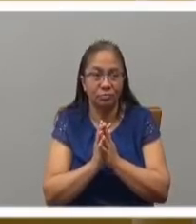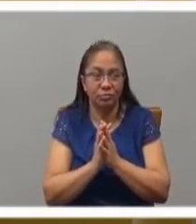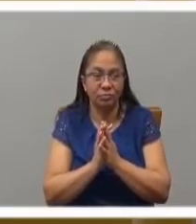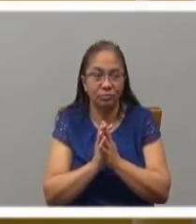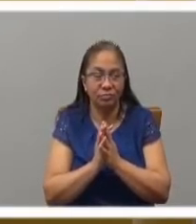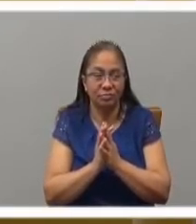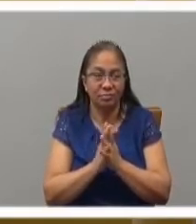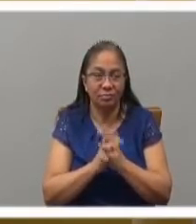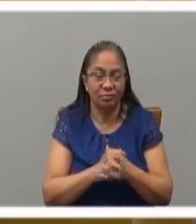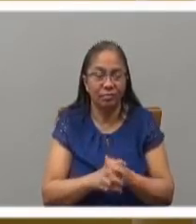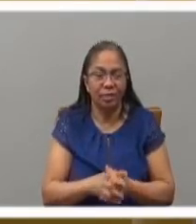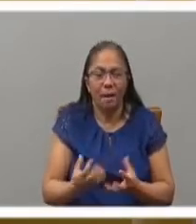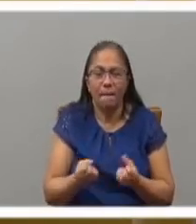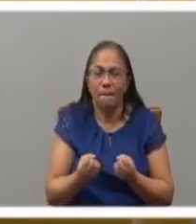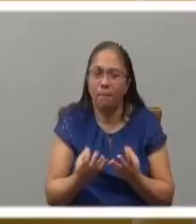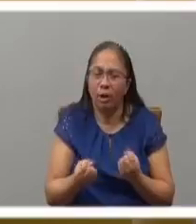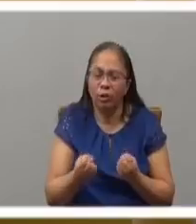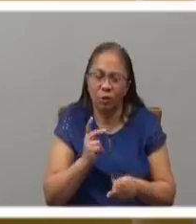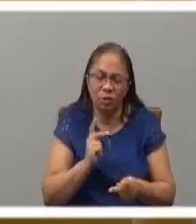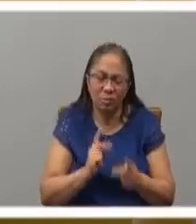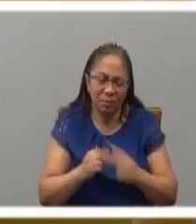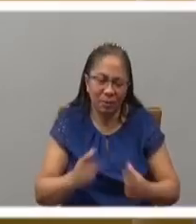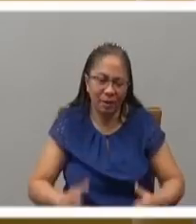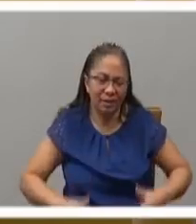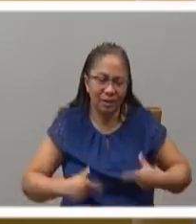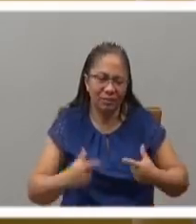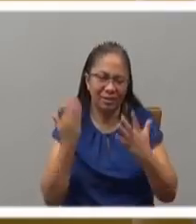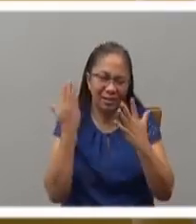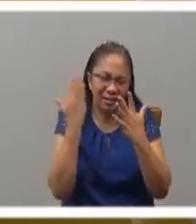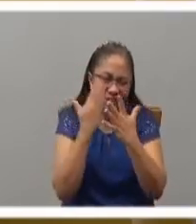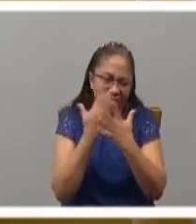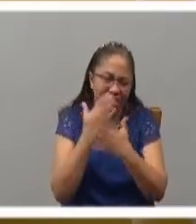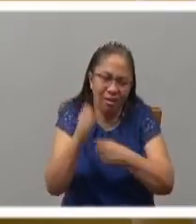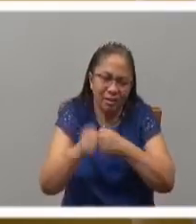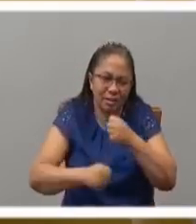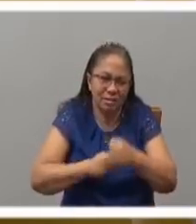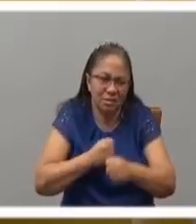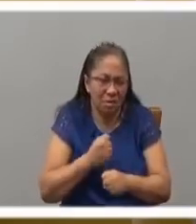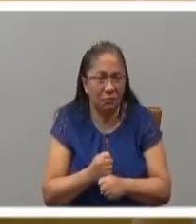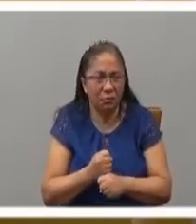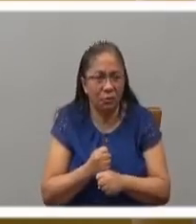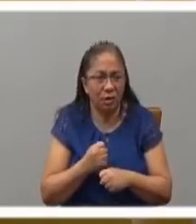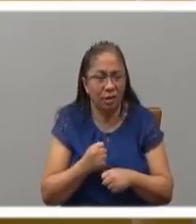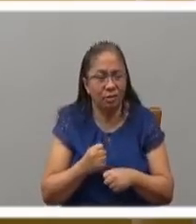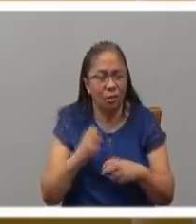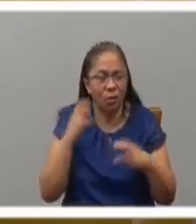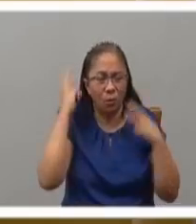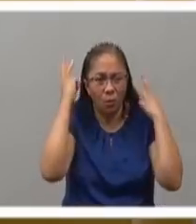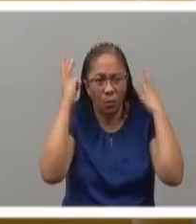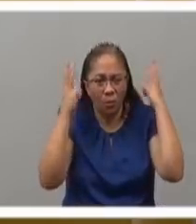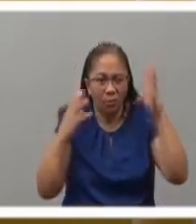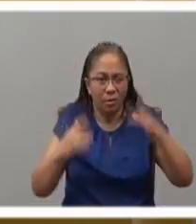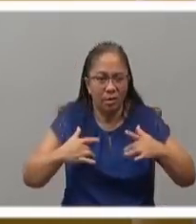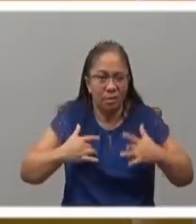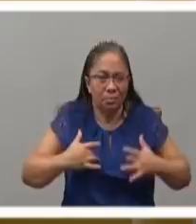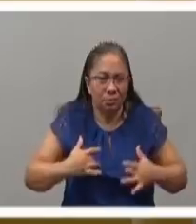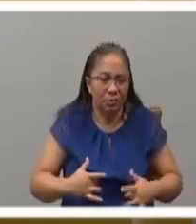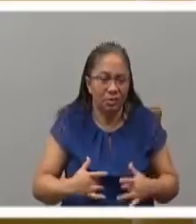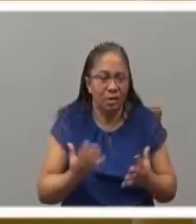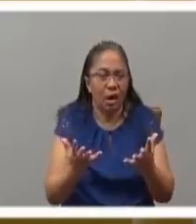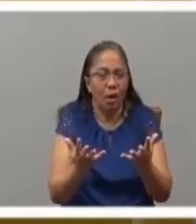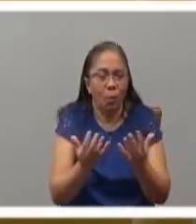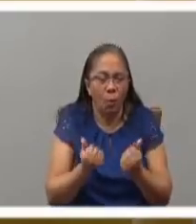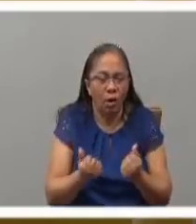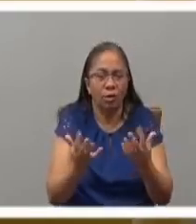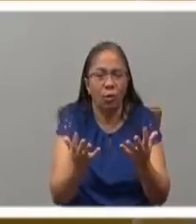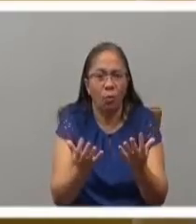There are many persons living in their tombs who are looking for Christians like